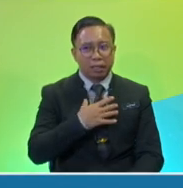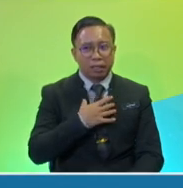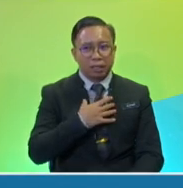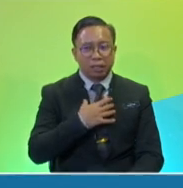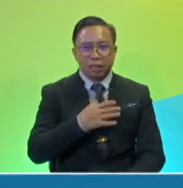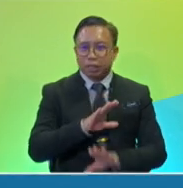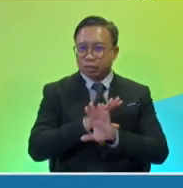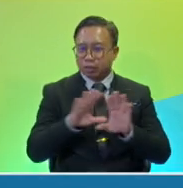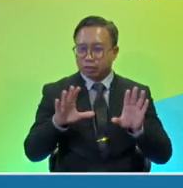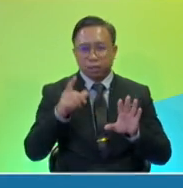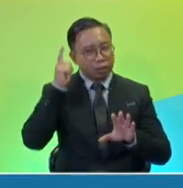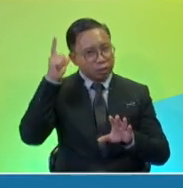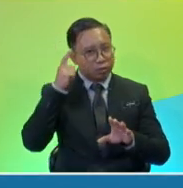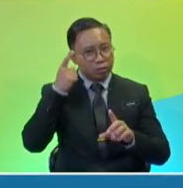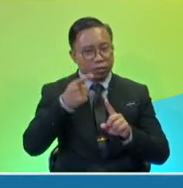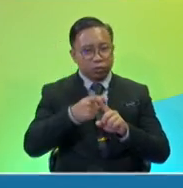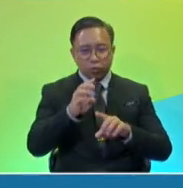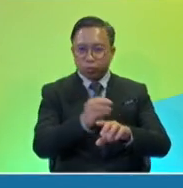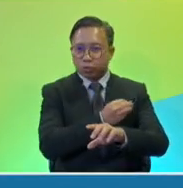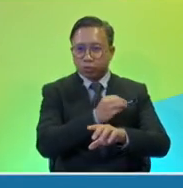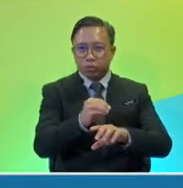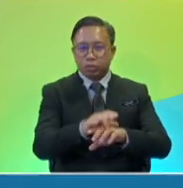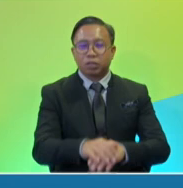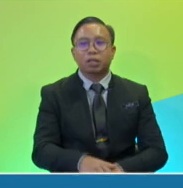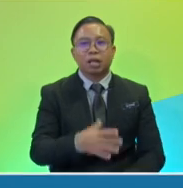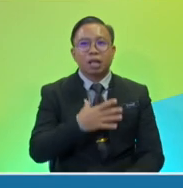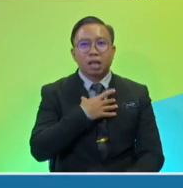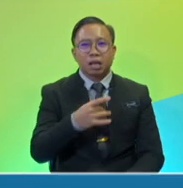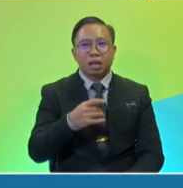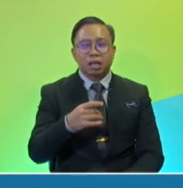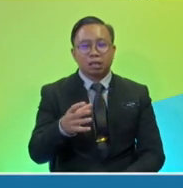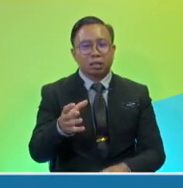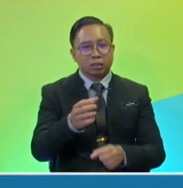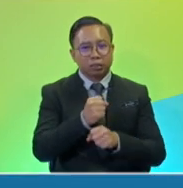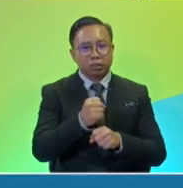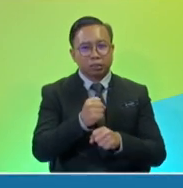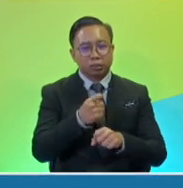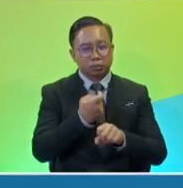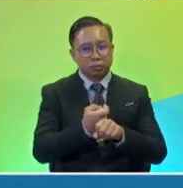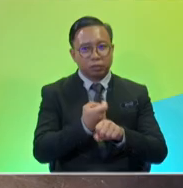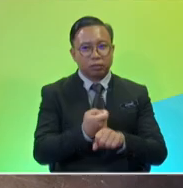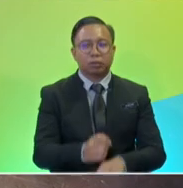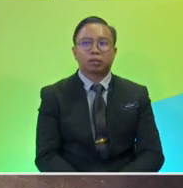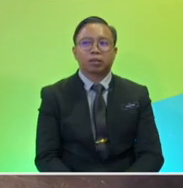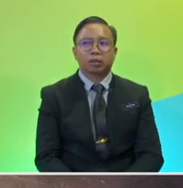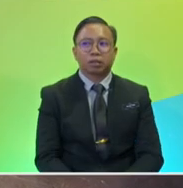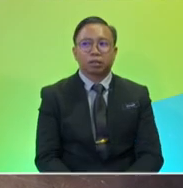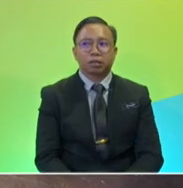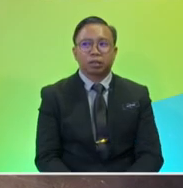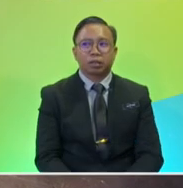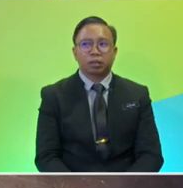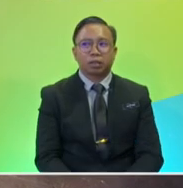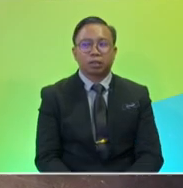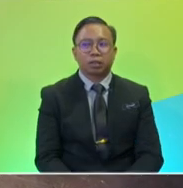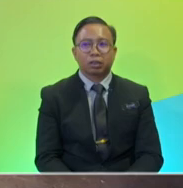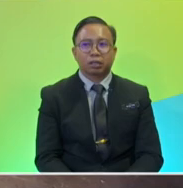I dislike listening to music but like collecting seashells. Is that correct? Is that right? I dislike listening